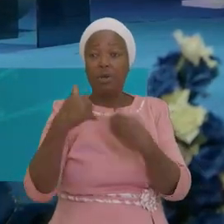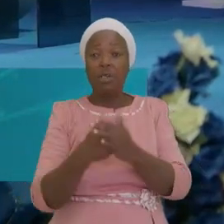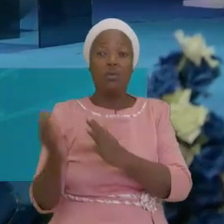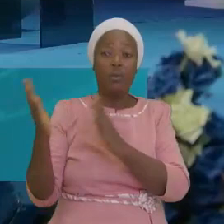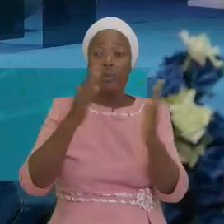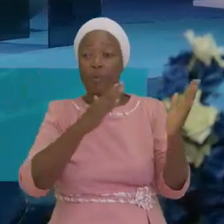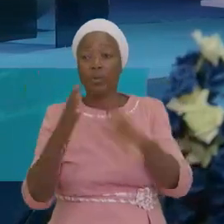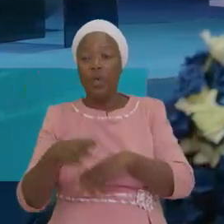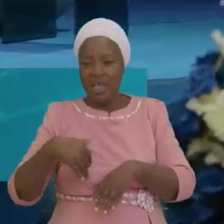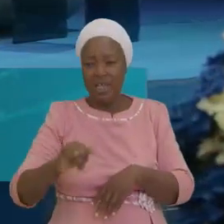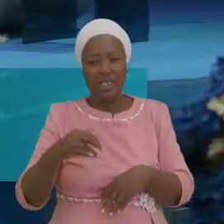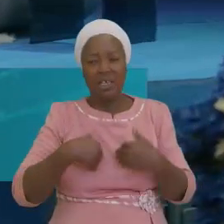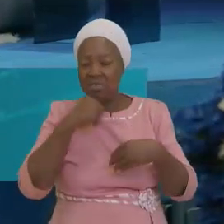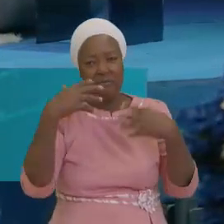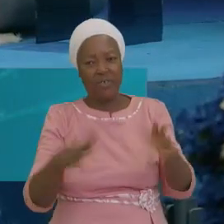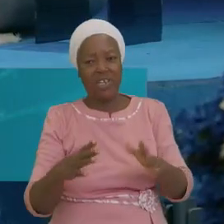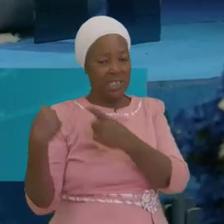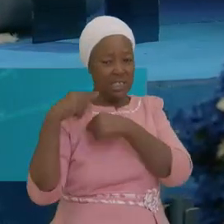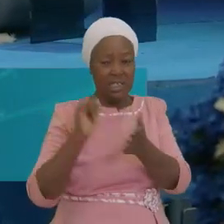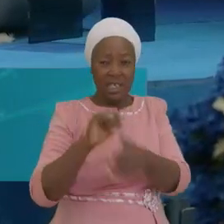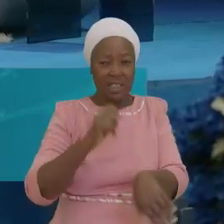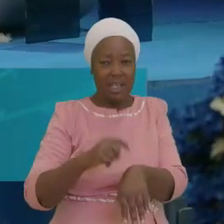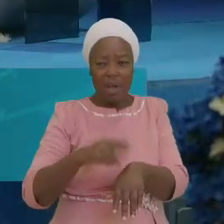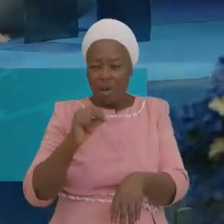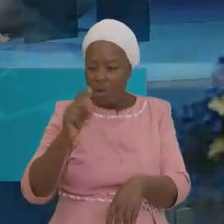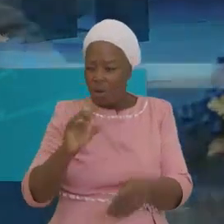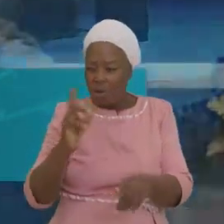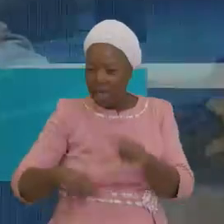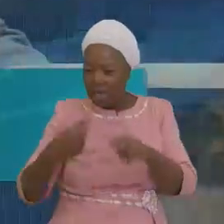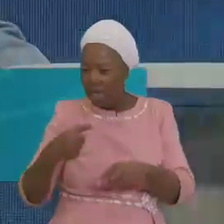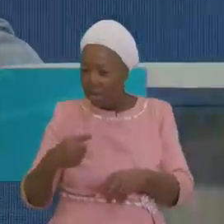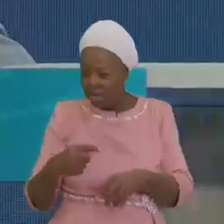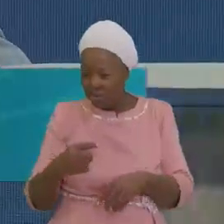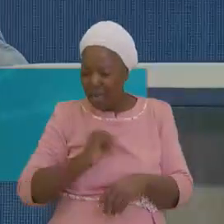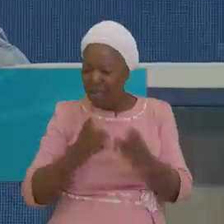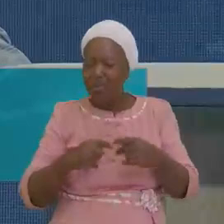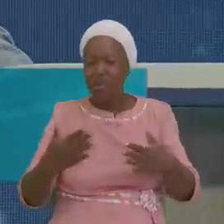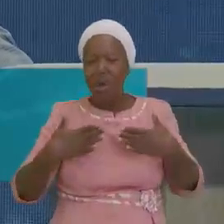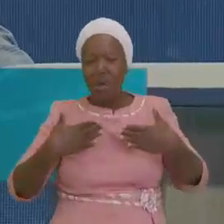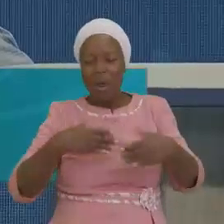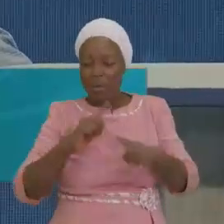And nobody can say, I want to breathe but cannot breathe because there's no air around me.